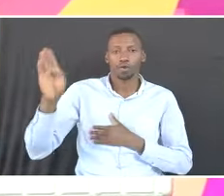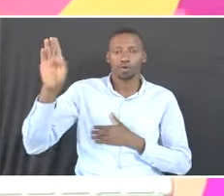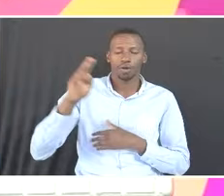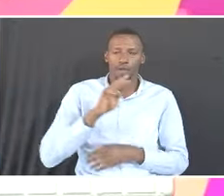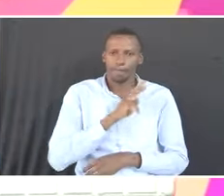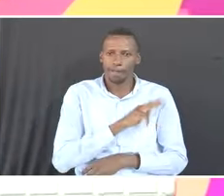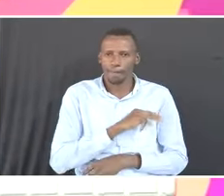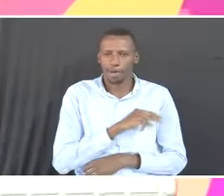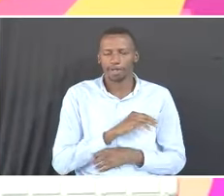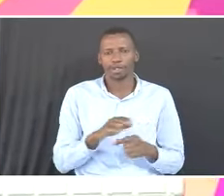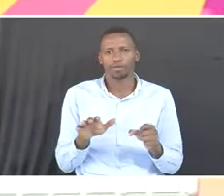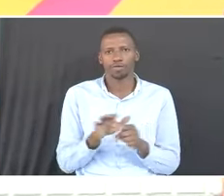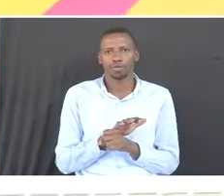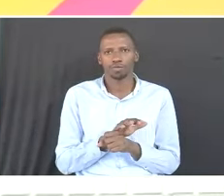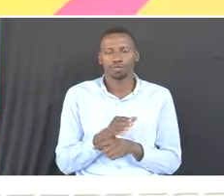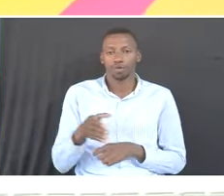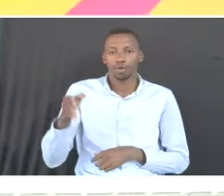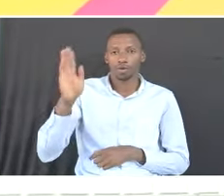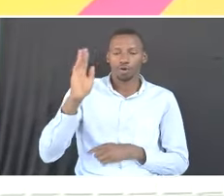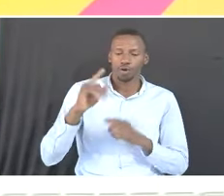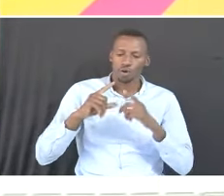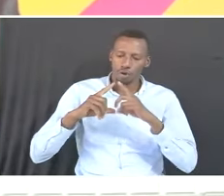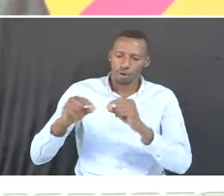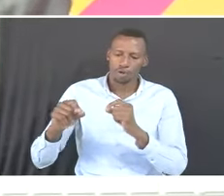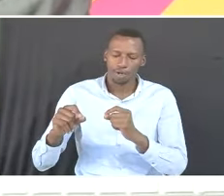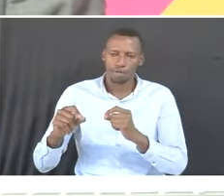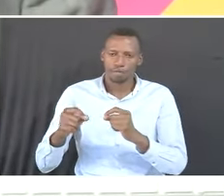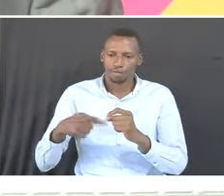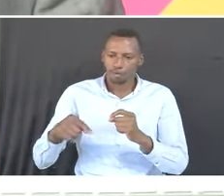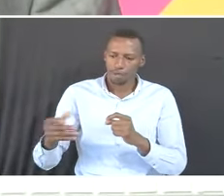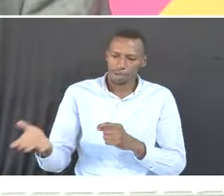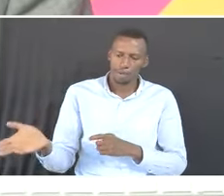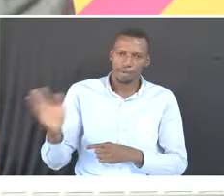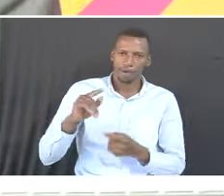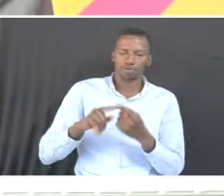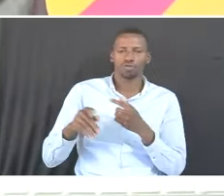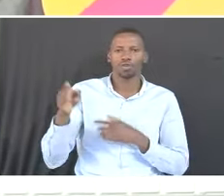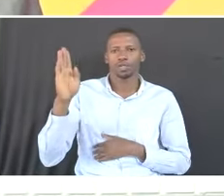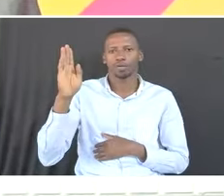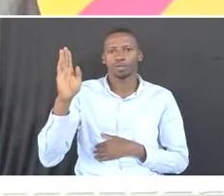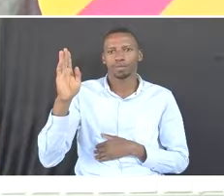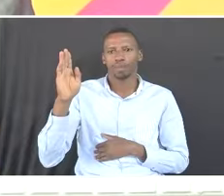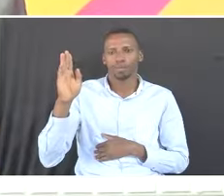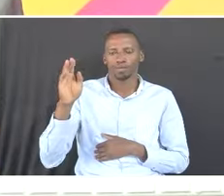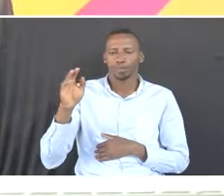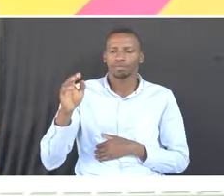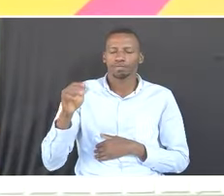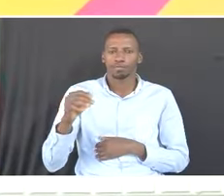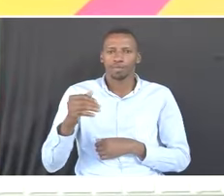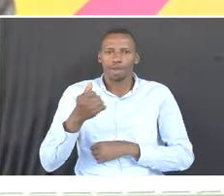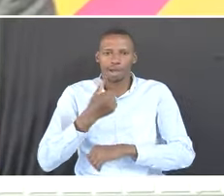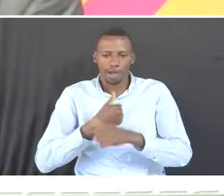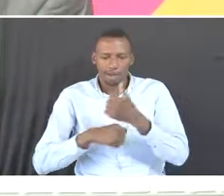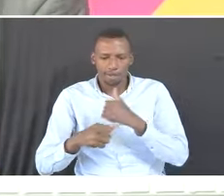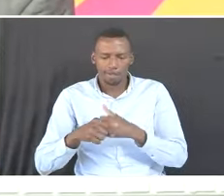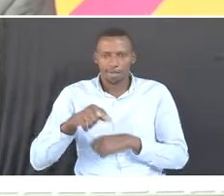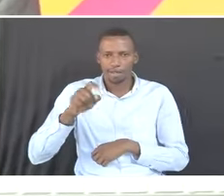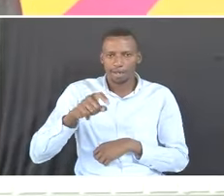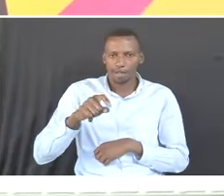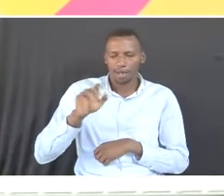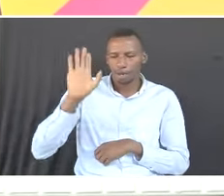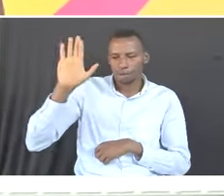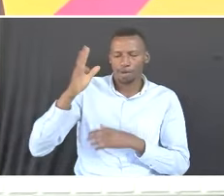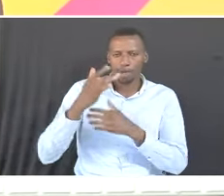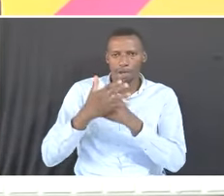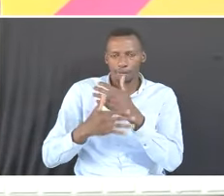in order again to bring us back to him, an act was needed of shedding of blood, which was